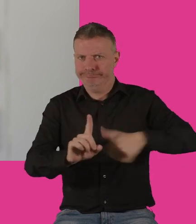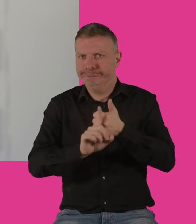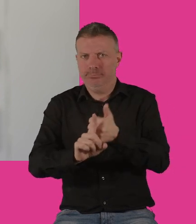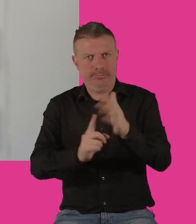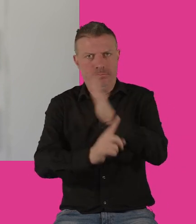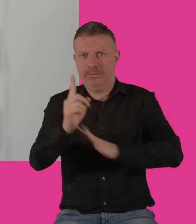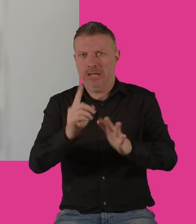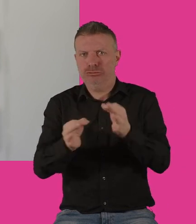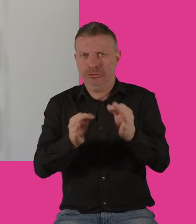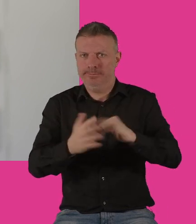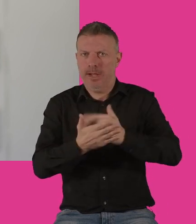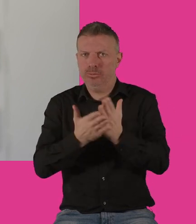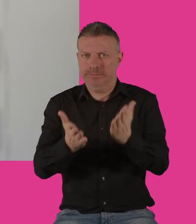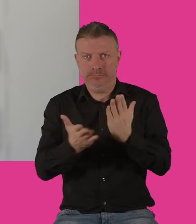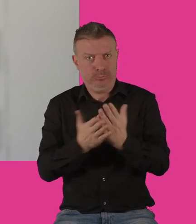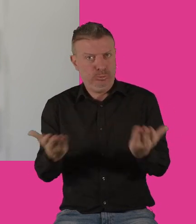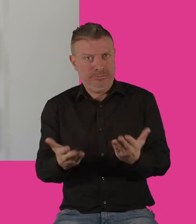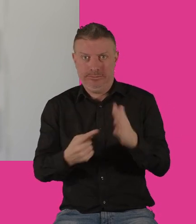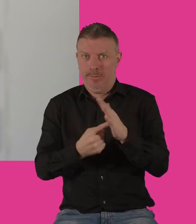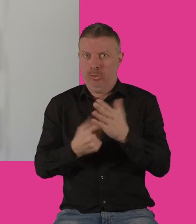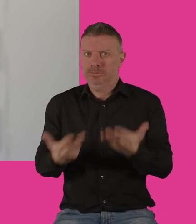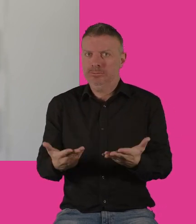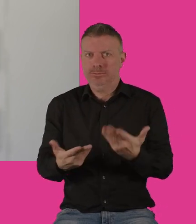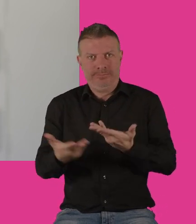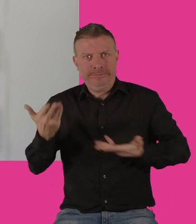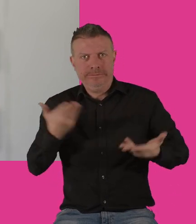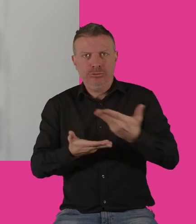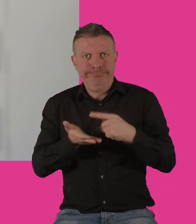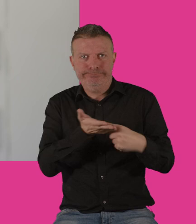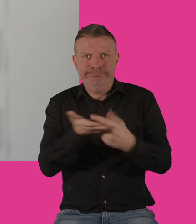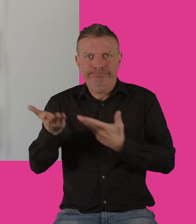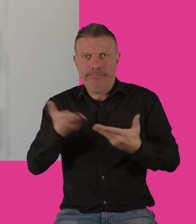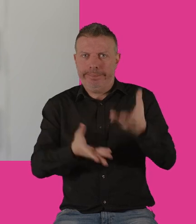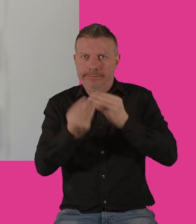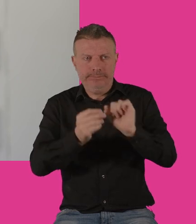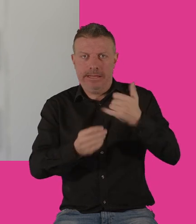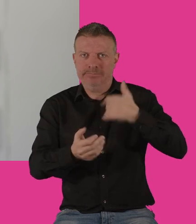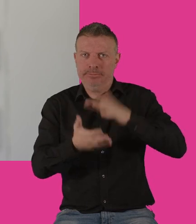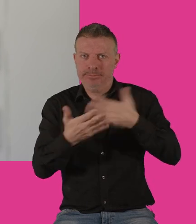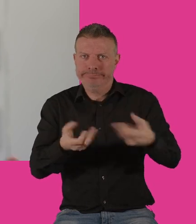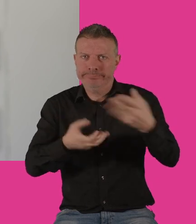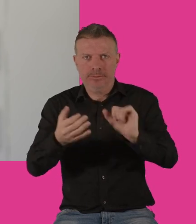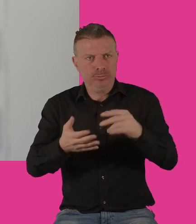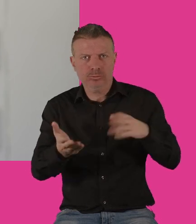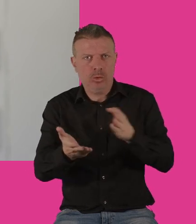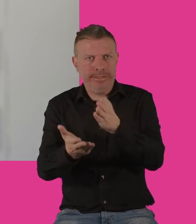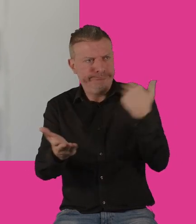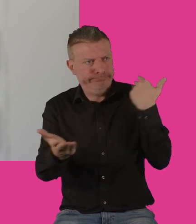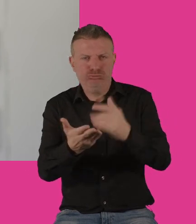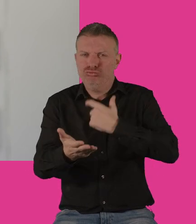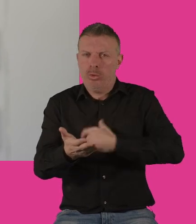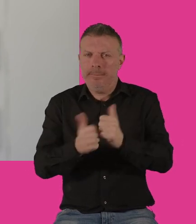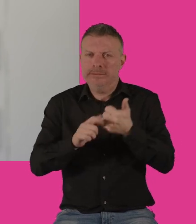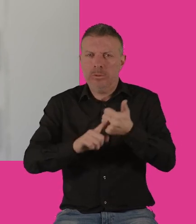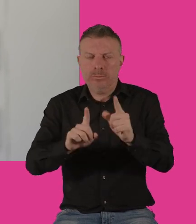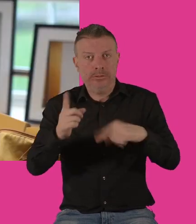national strategy. So days like today are really important, having that discussion and listening to people who've lived experience with their journey and their role in peer support,